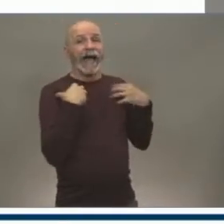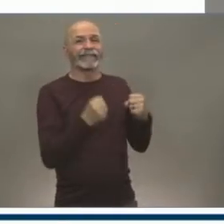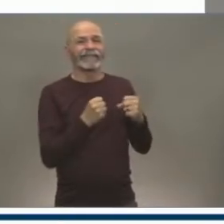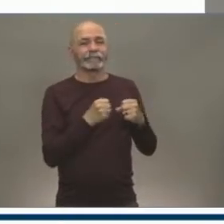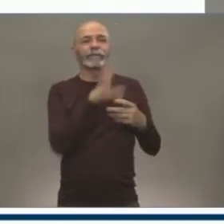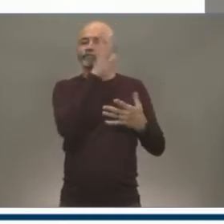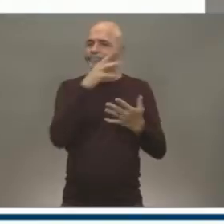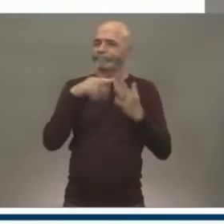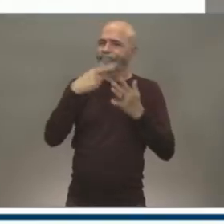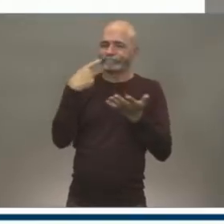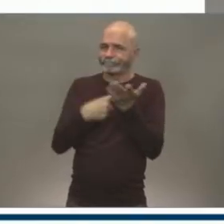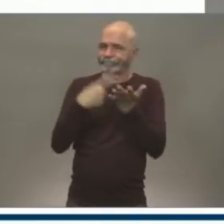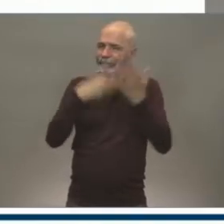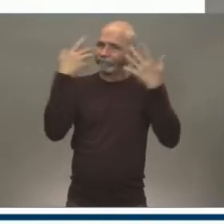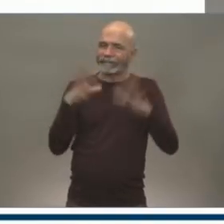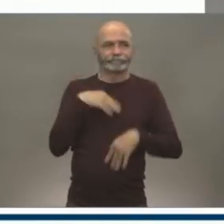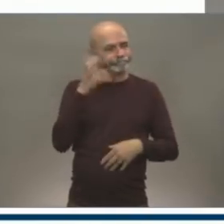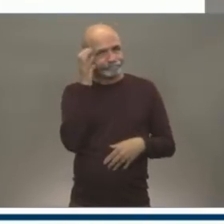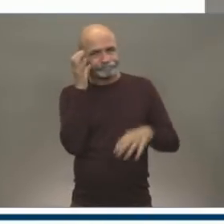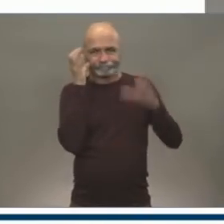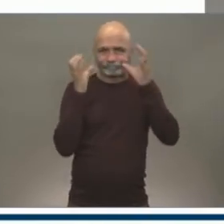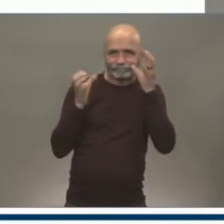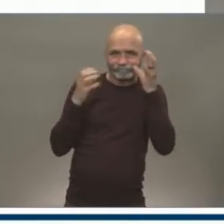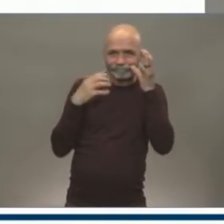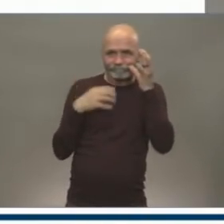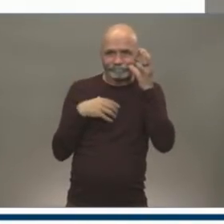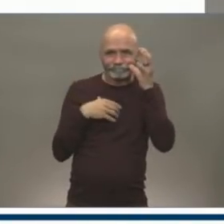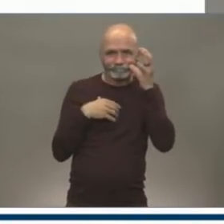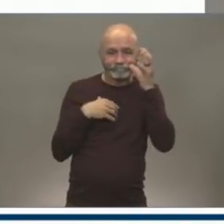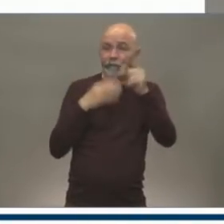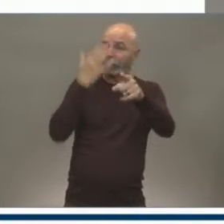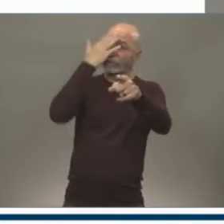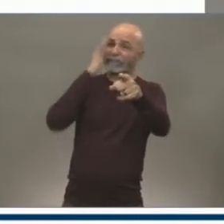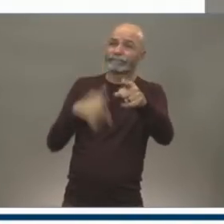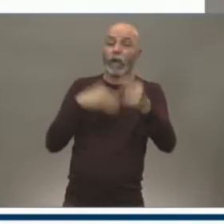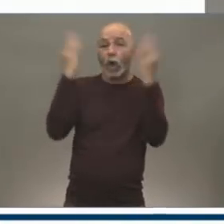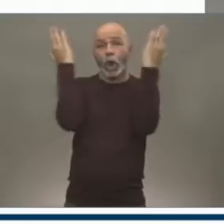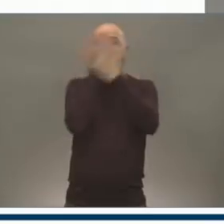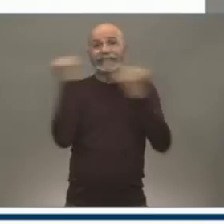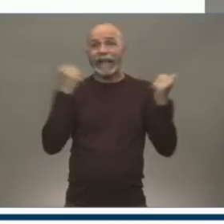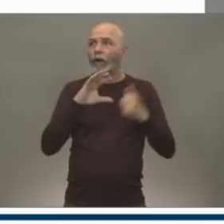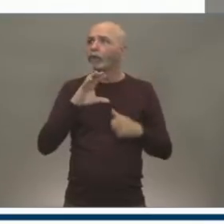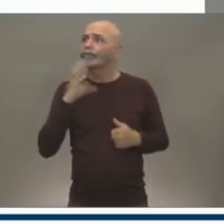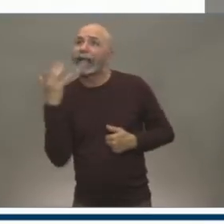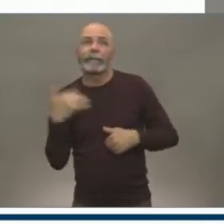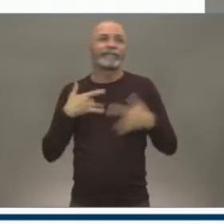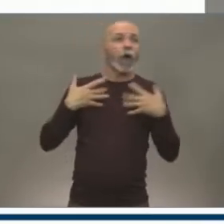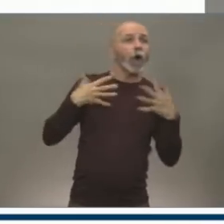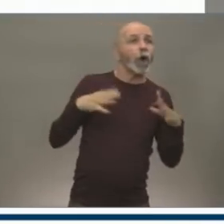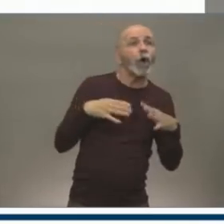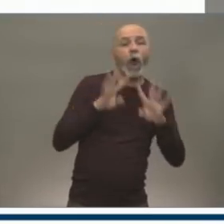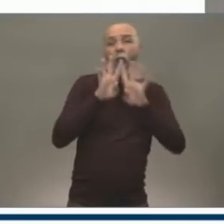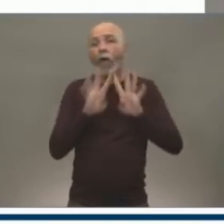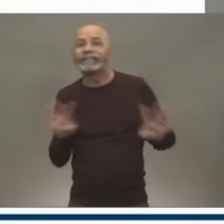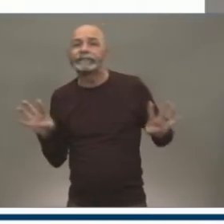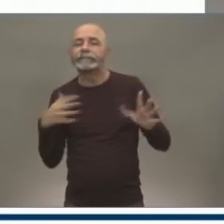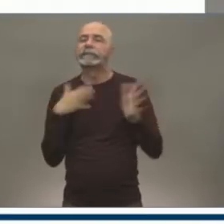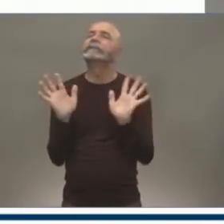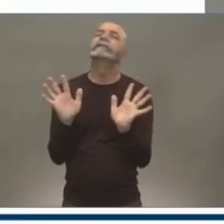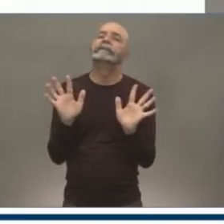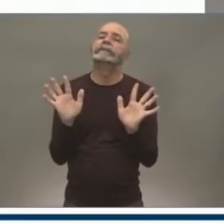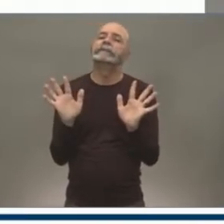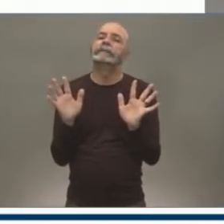makes these restrictions even more challenging, and that's why it's even more important that we take good care, each of us, of our physical and mental